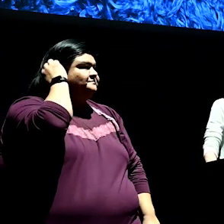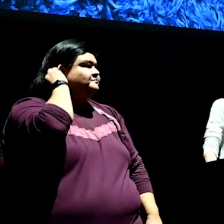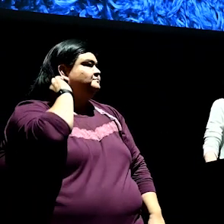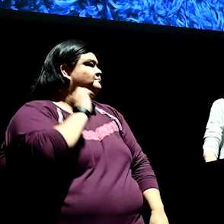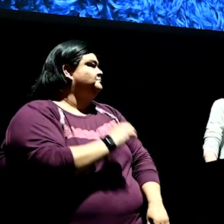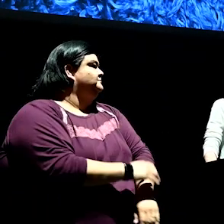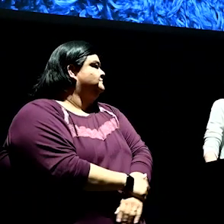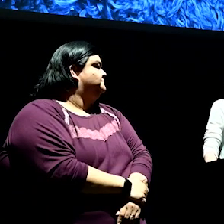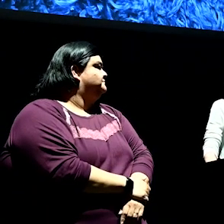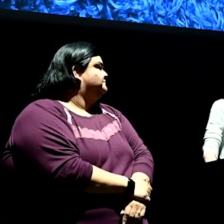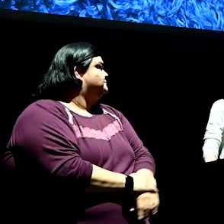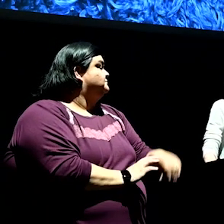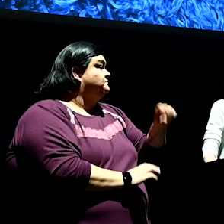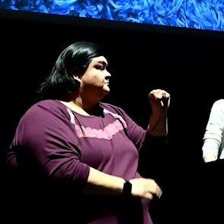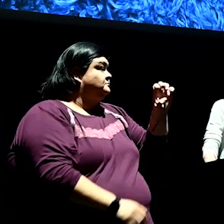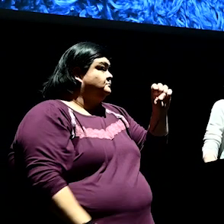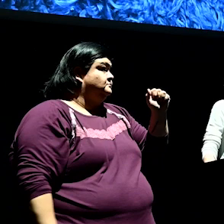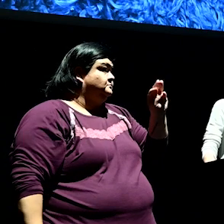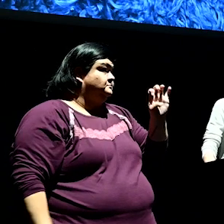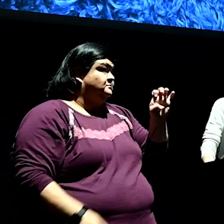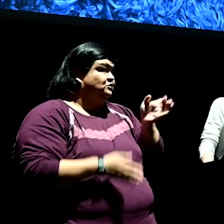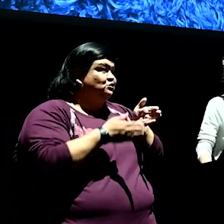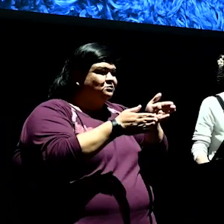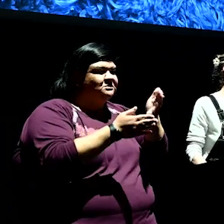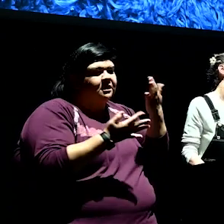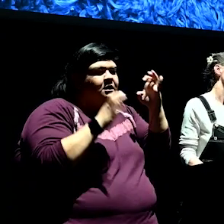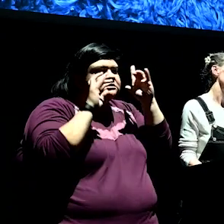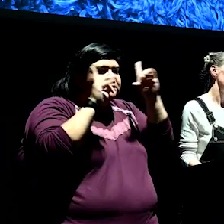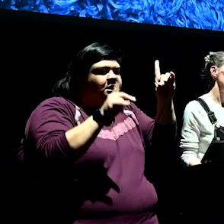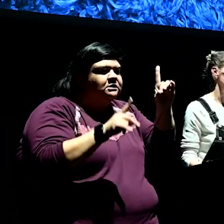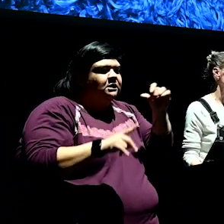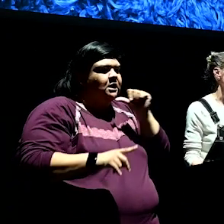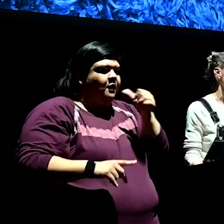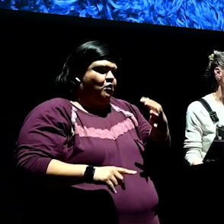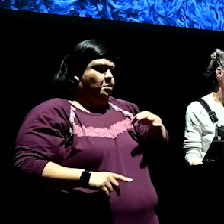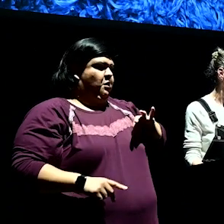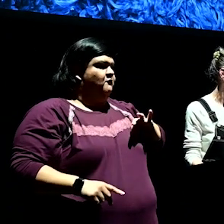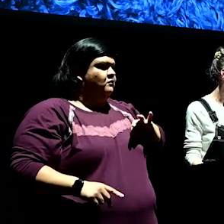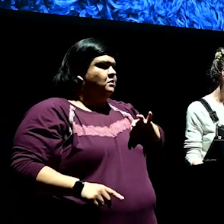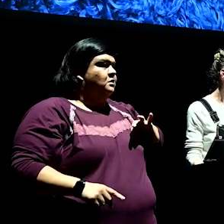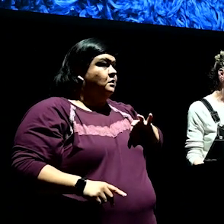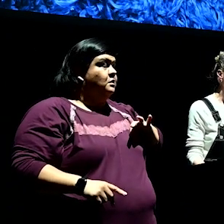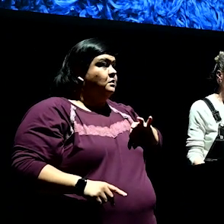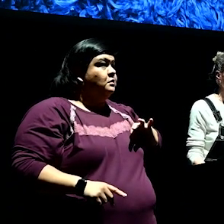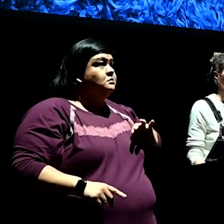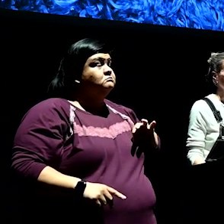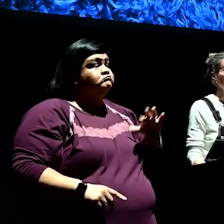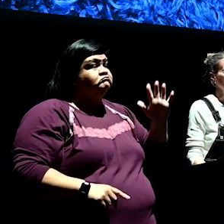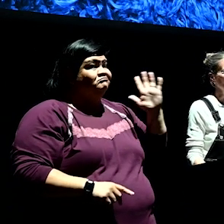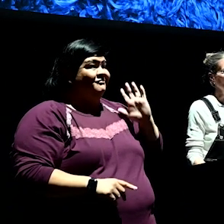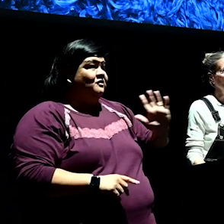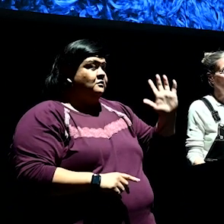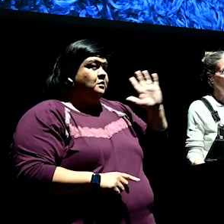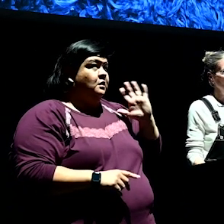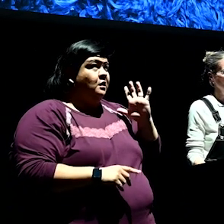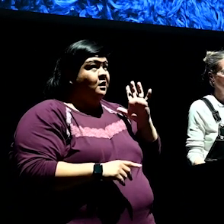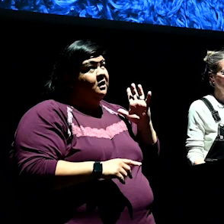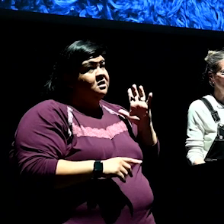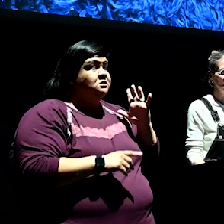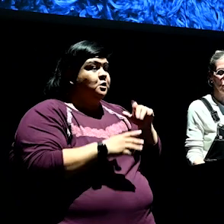the educational nonprofit that was born in